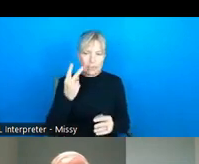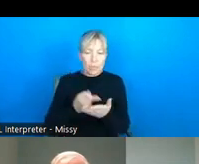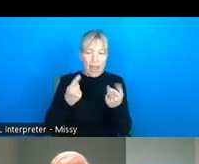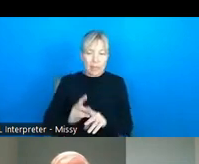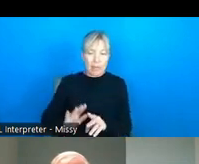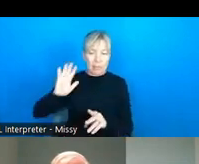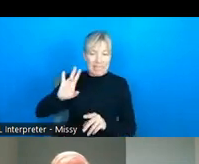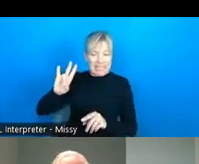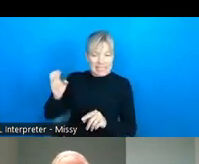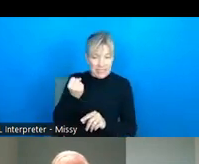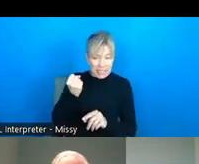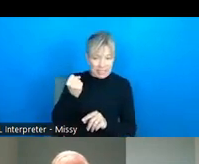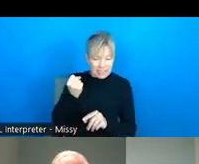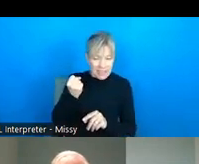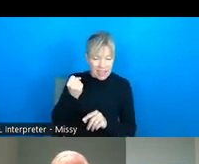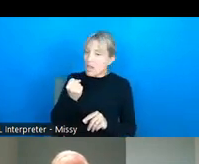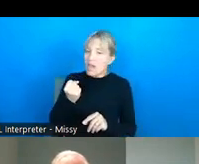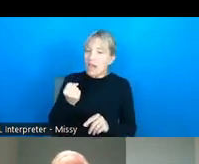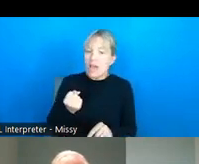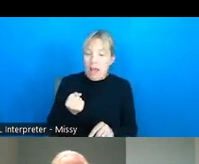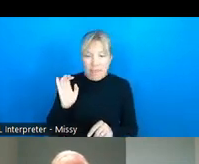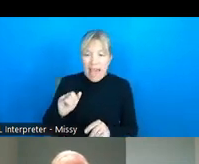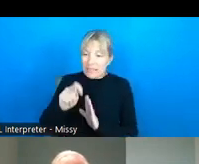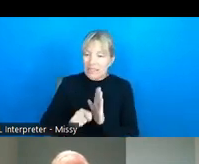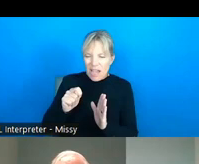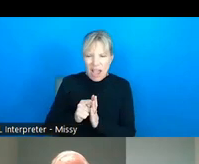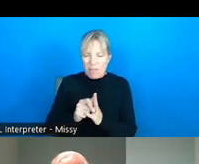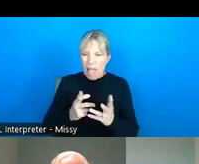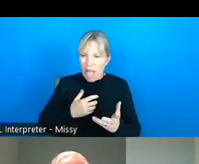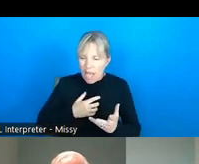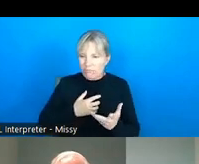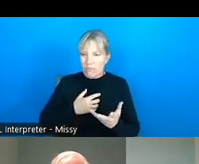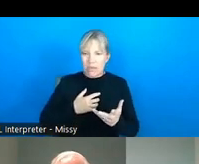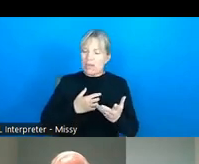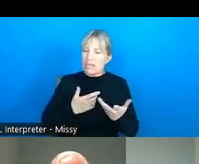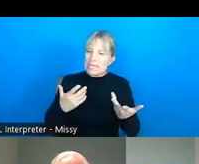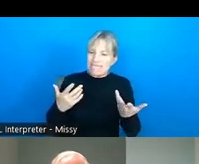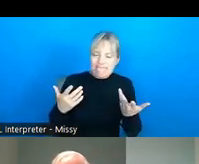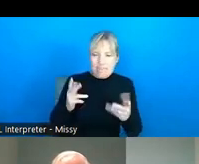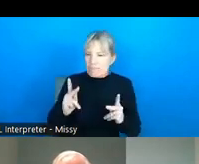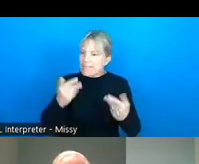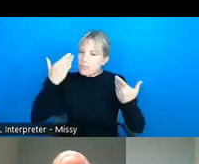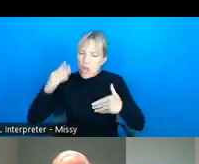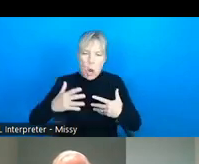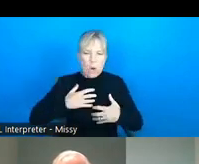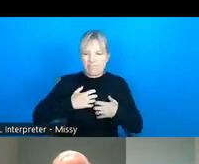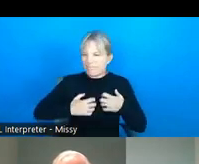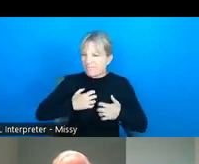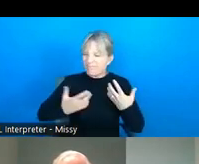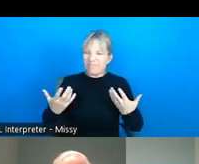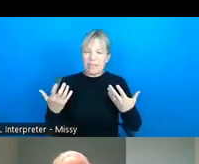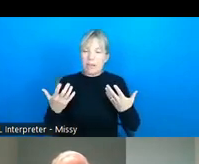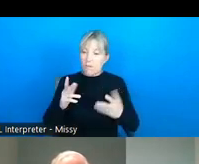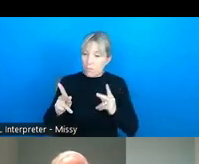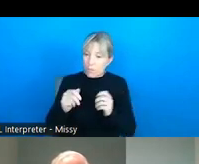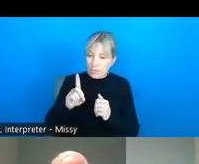the 70s. And it was not only a time of unrest and intellectual development, but for people with disabilities, it was